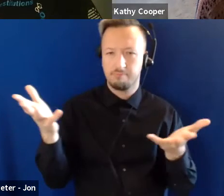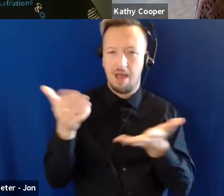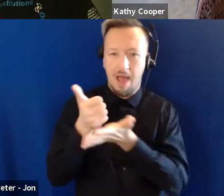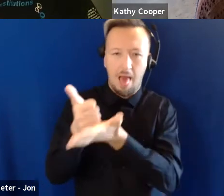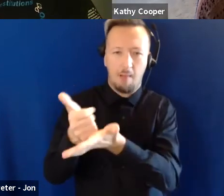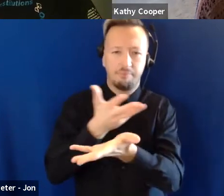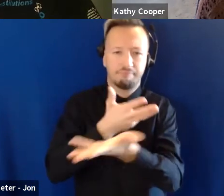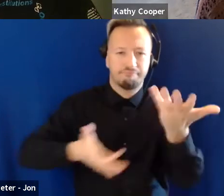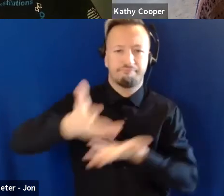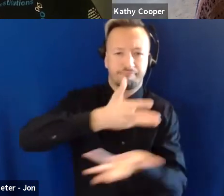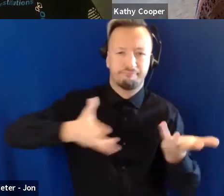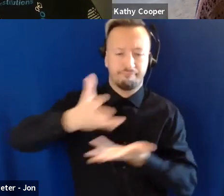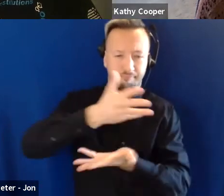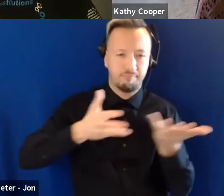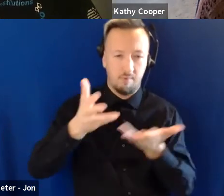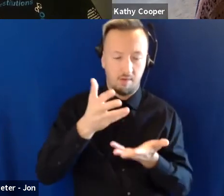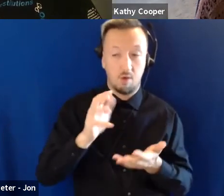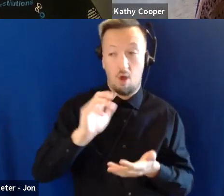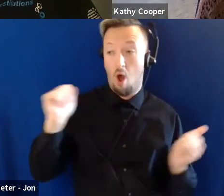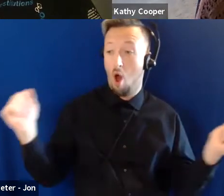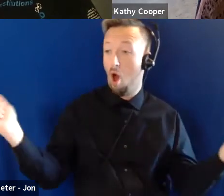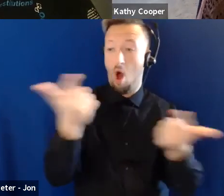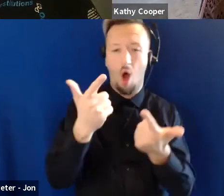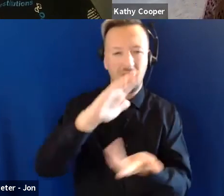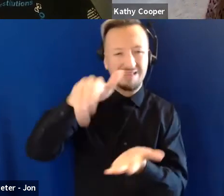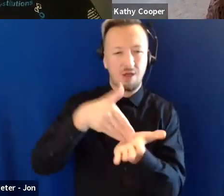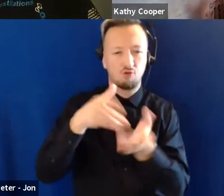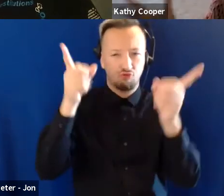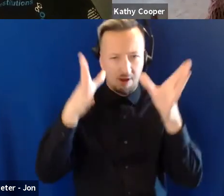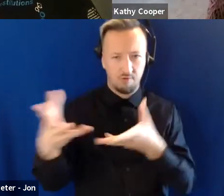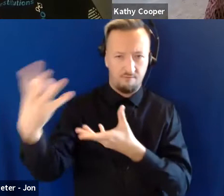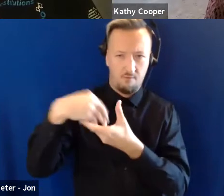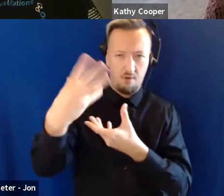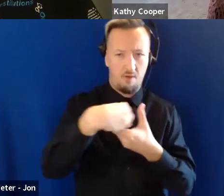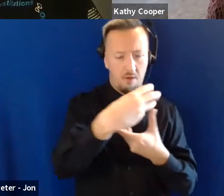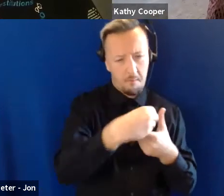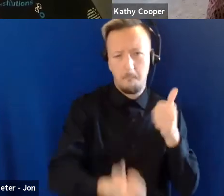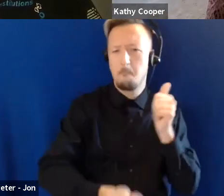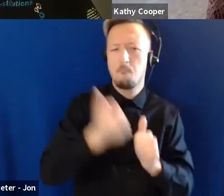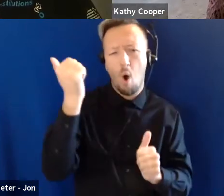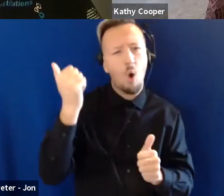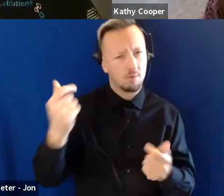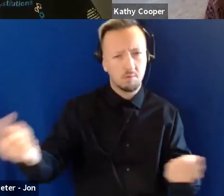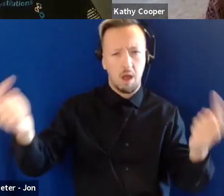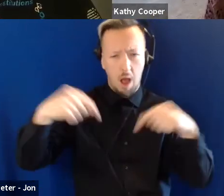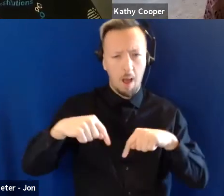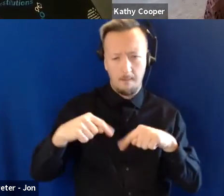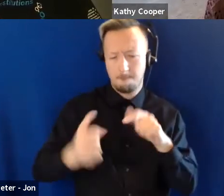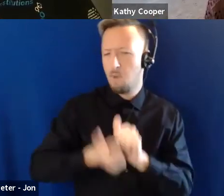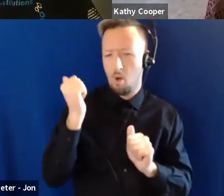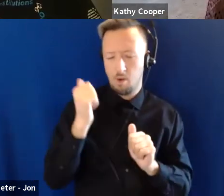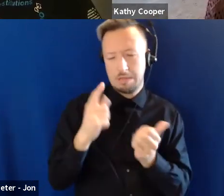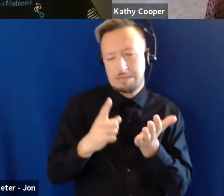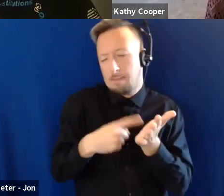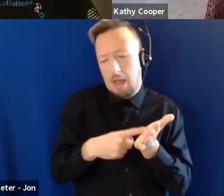invited, and most generally they all always come. Sometimes there's, things that happen and somebody can't come, but we do